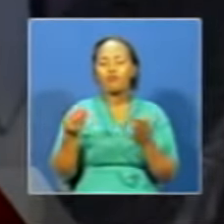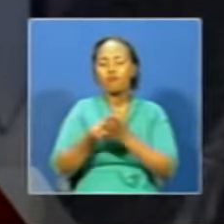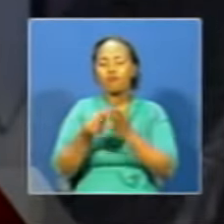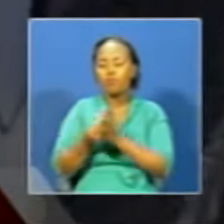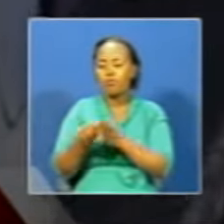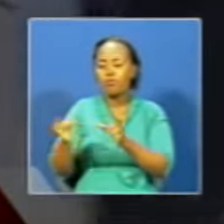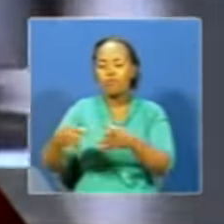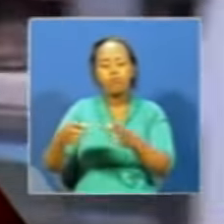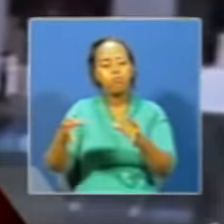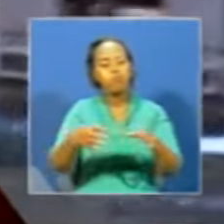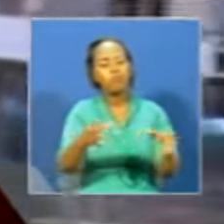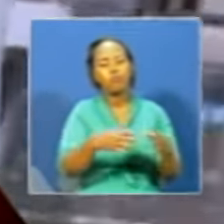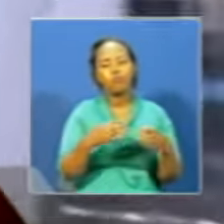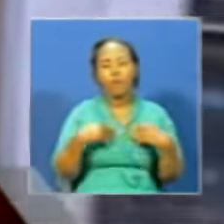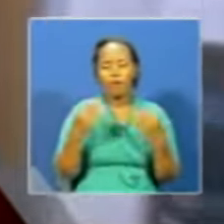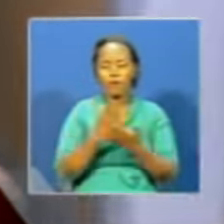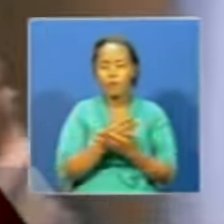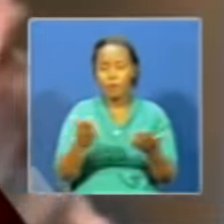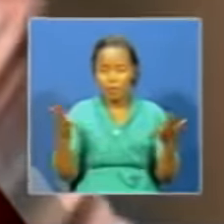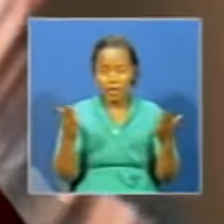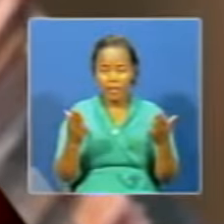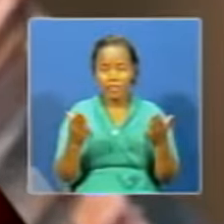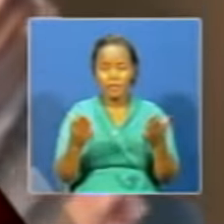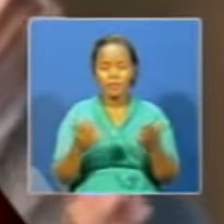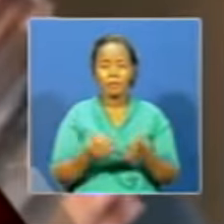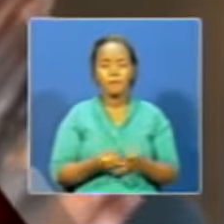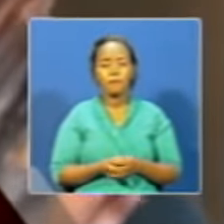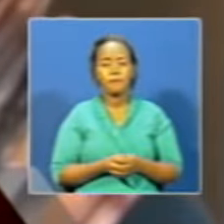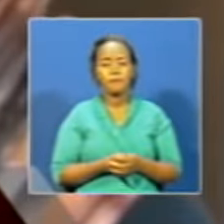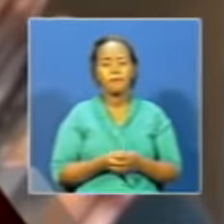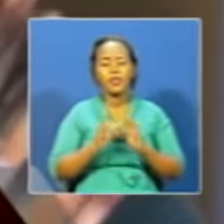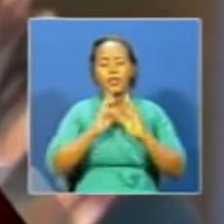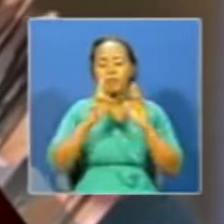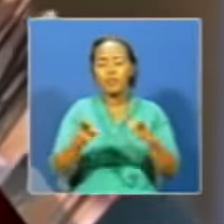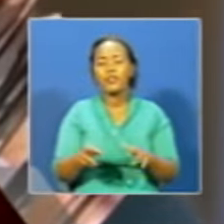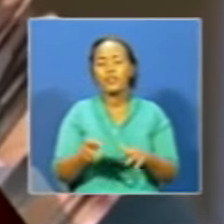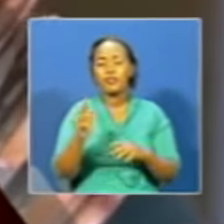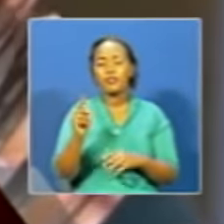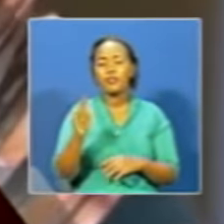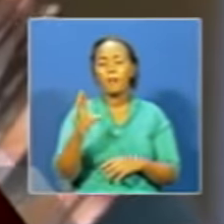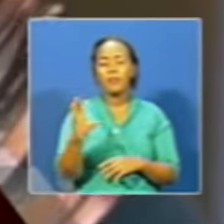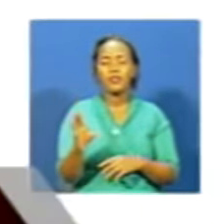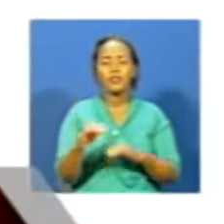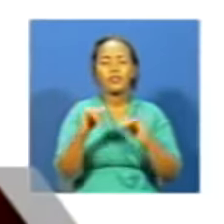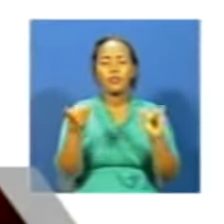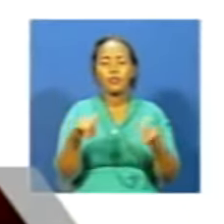insurance products. Regina Manyara reporting for KBC Prime Edition.